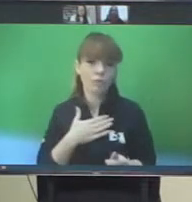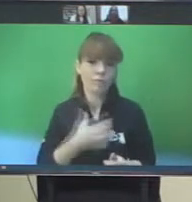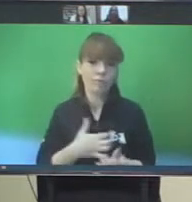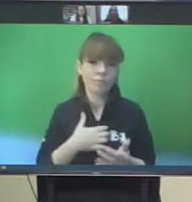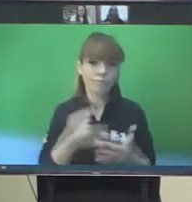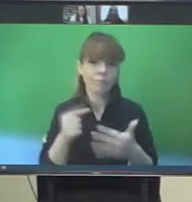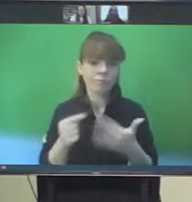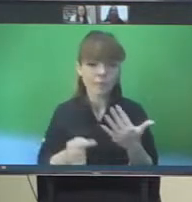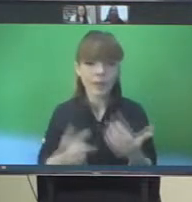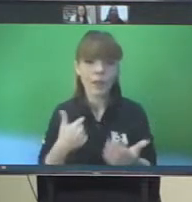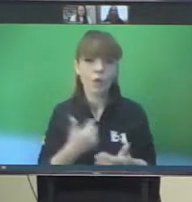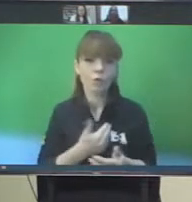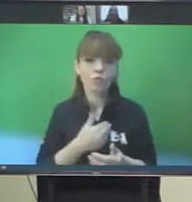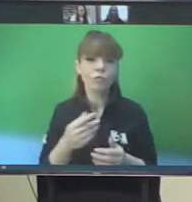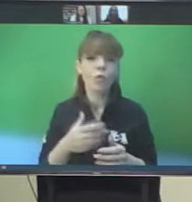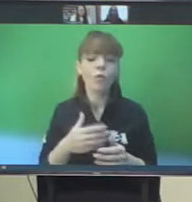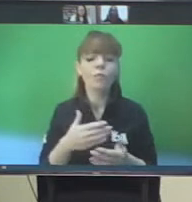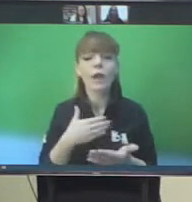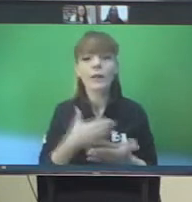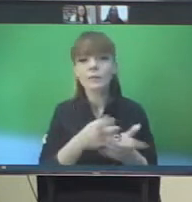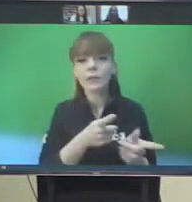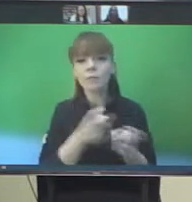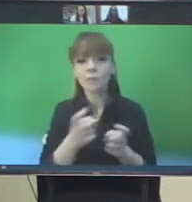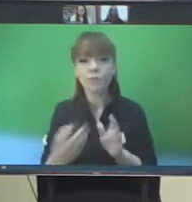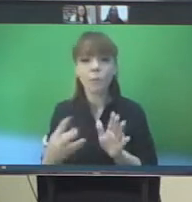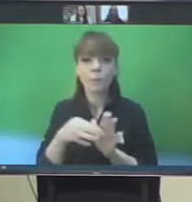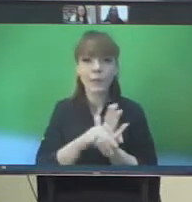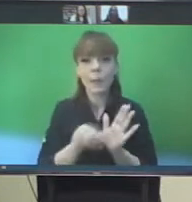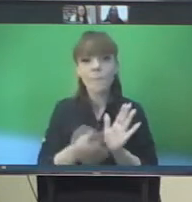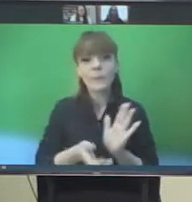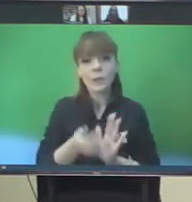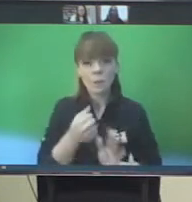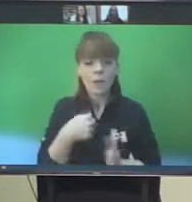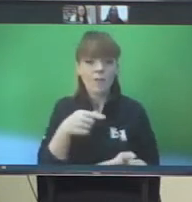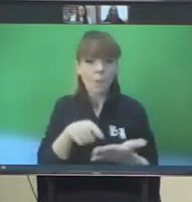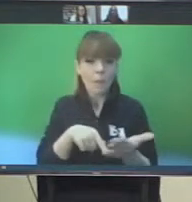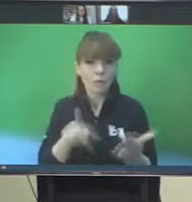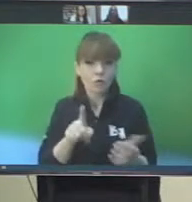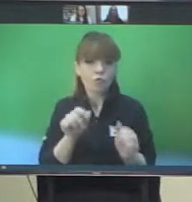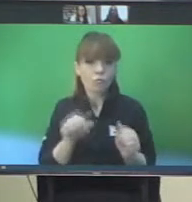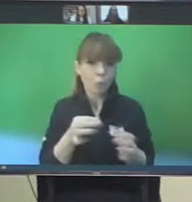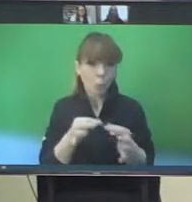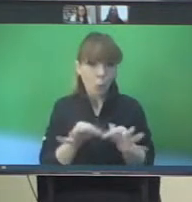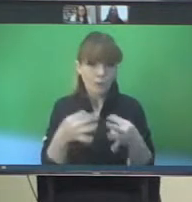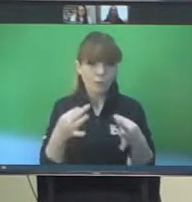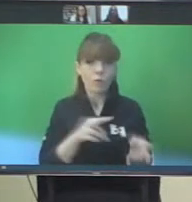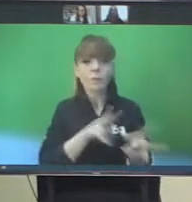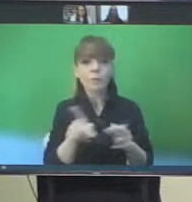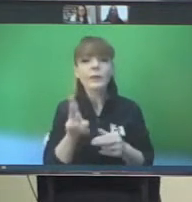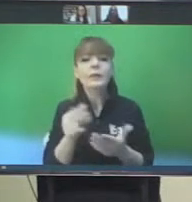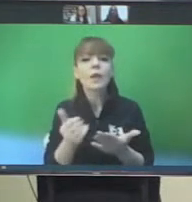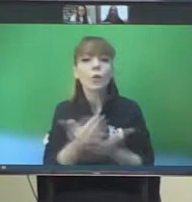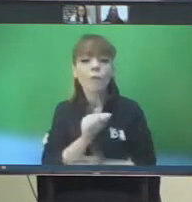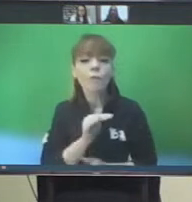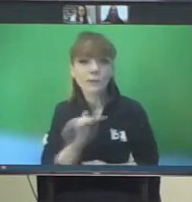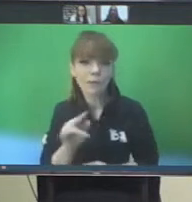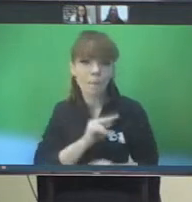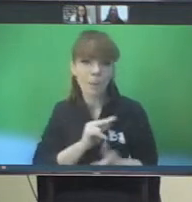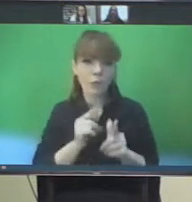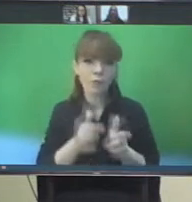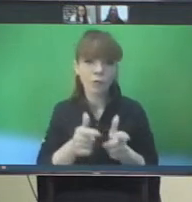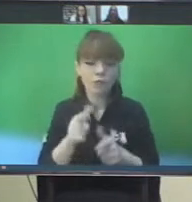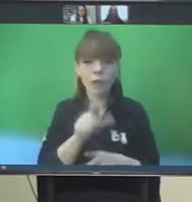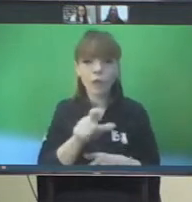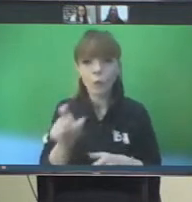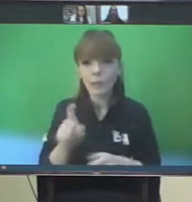would like the society to be engaged in these initiatives because I'm confident they will help us to switch to a new level of employment for